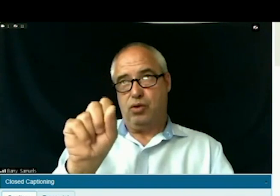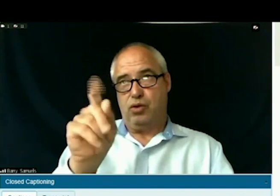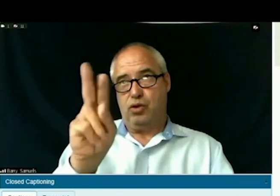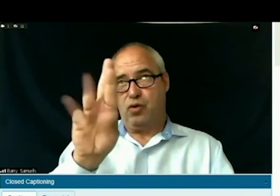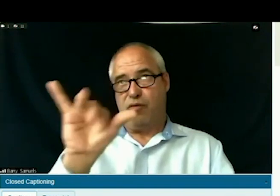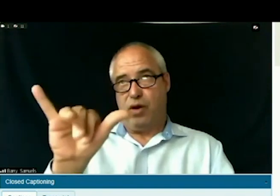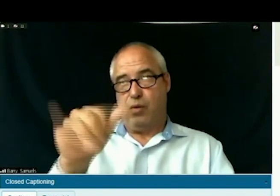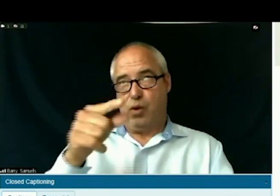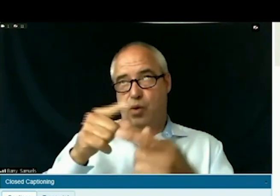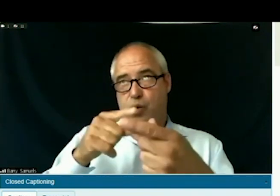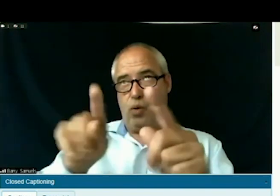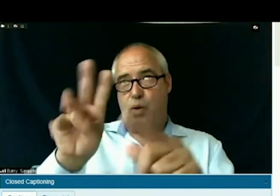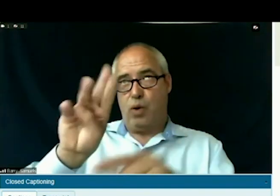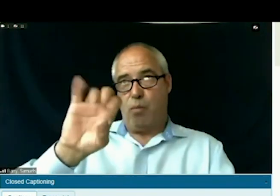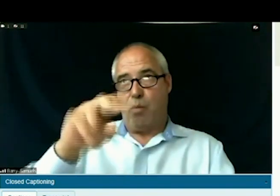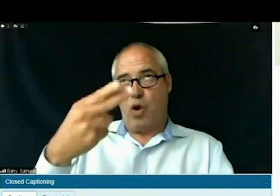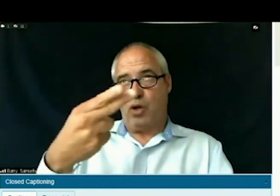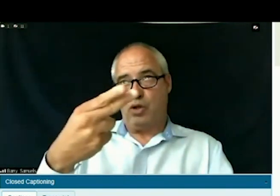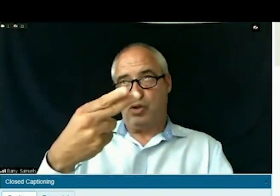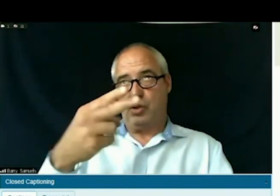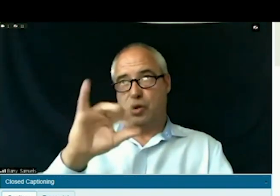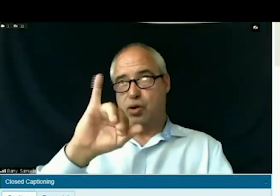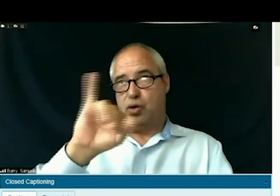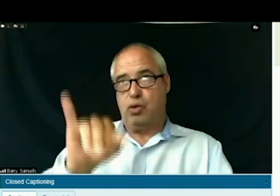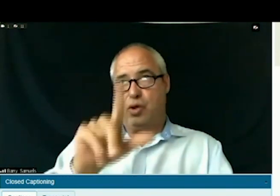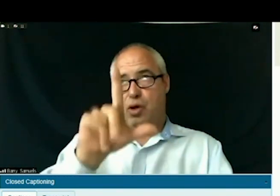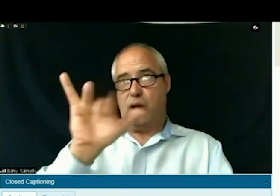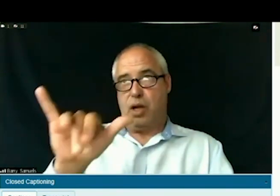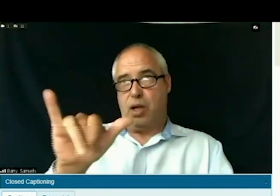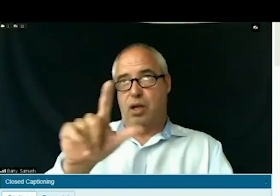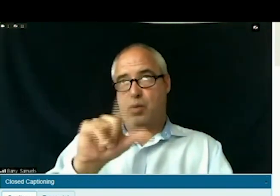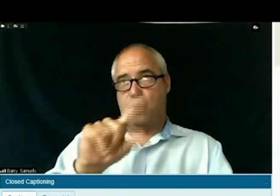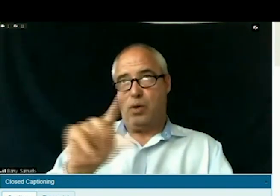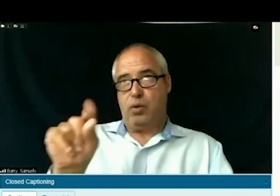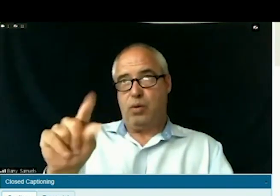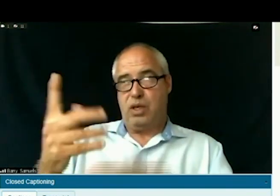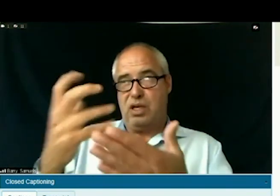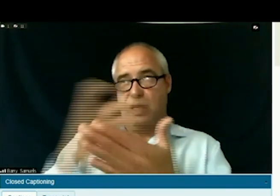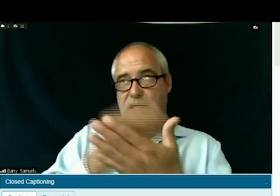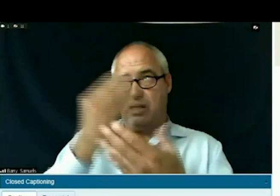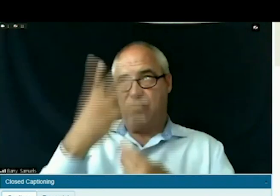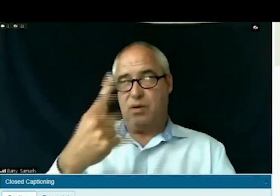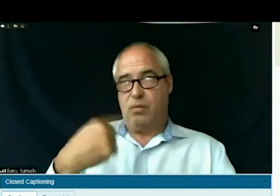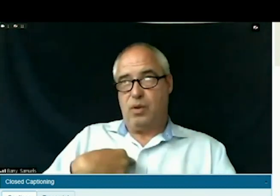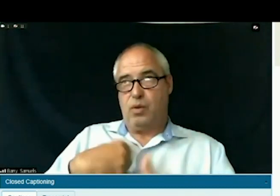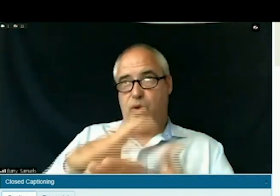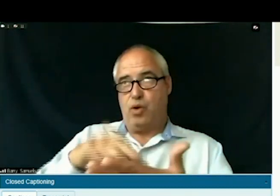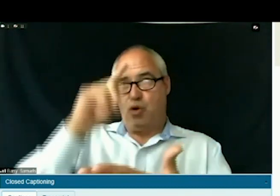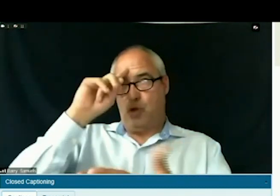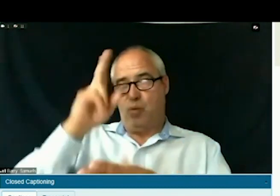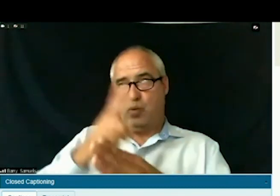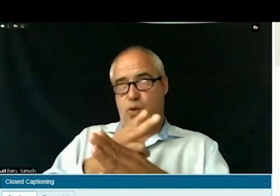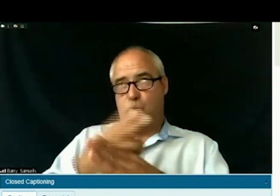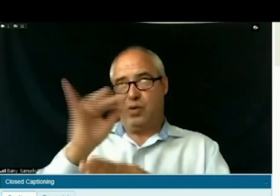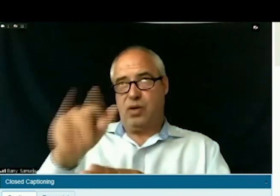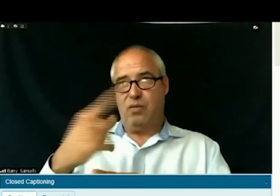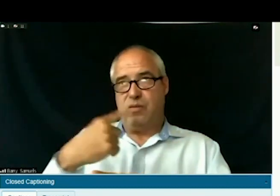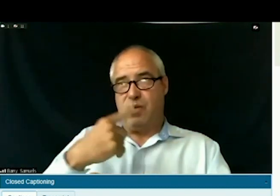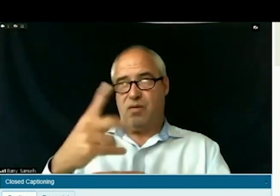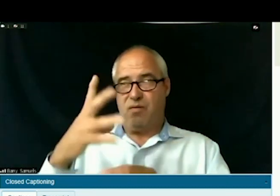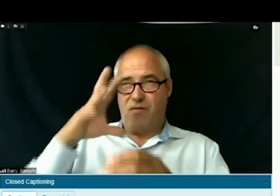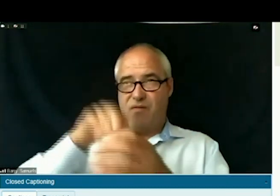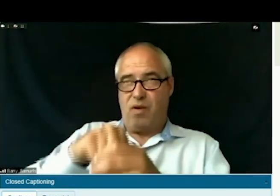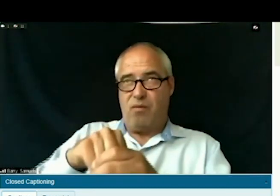and July of 2020, collecting these data. And so the things that we learned just using this convergence of